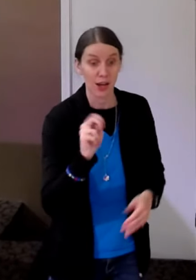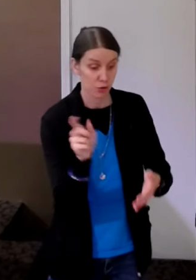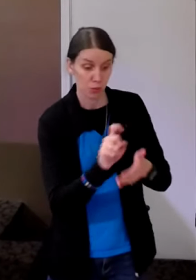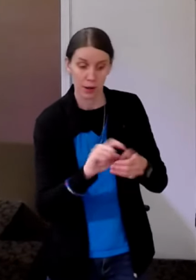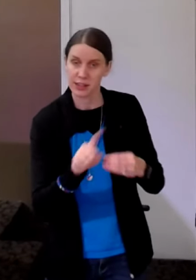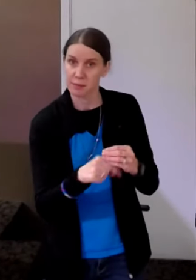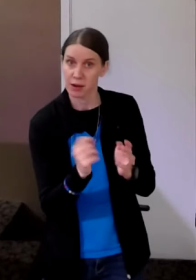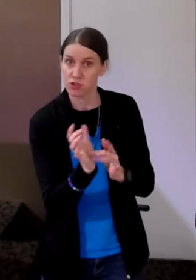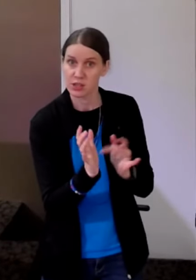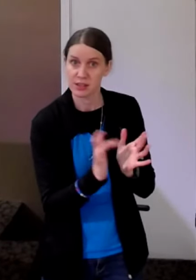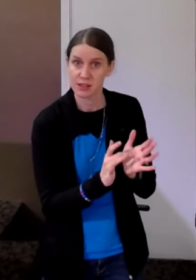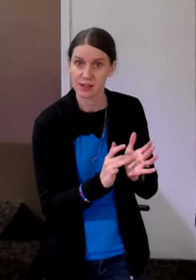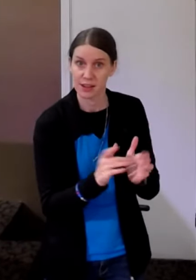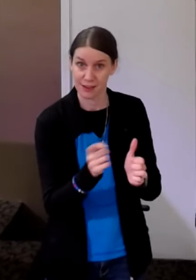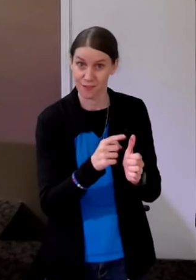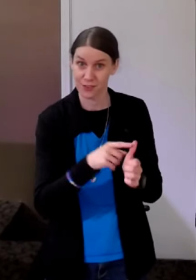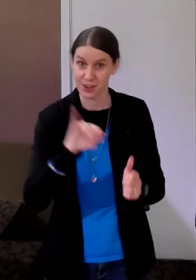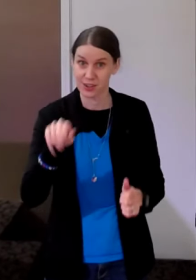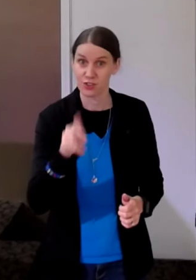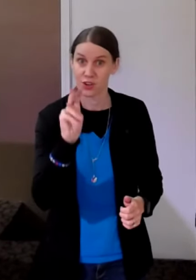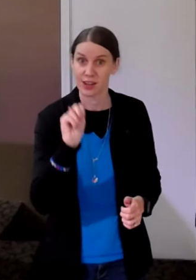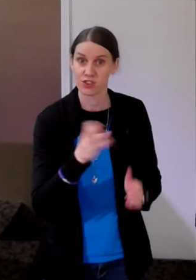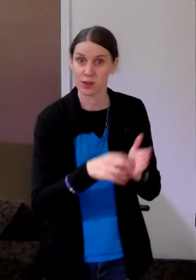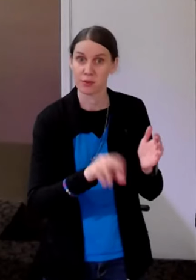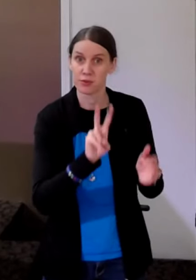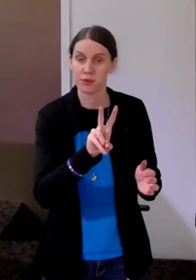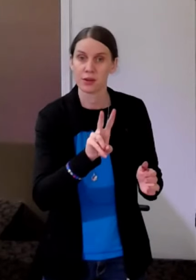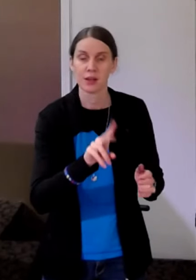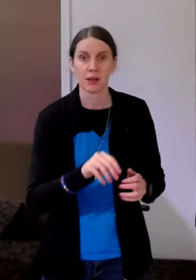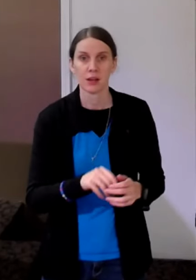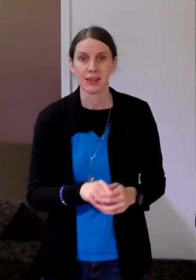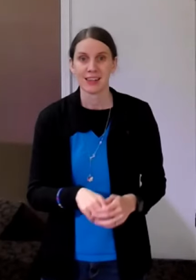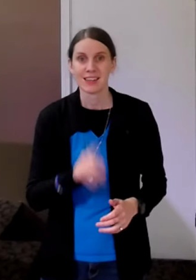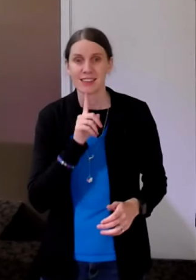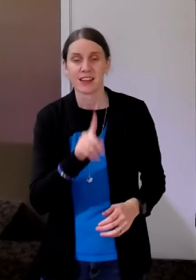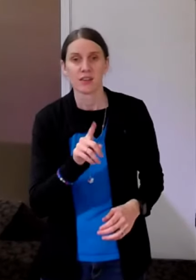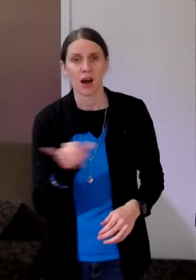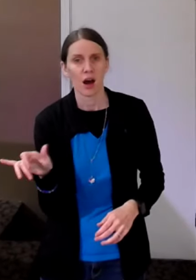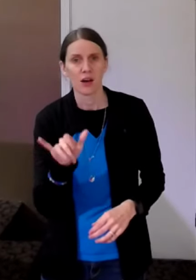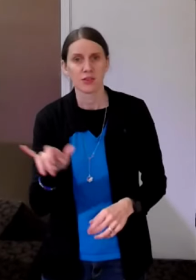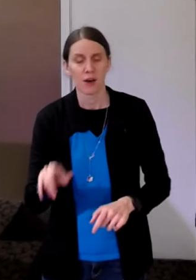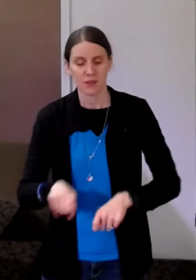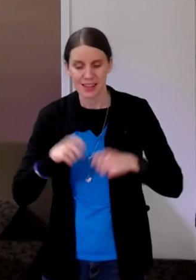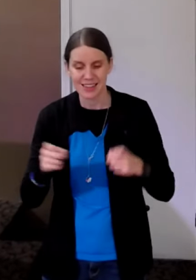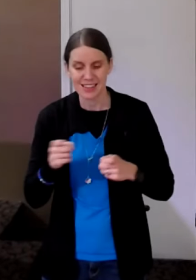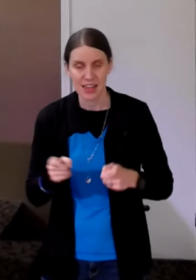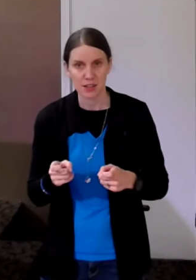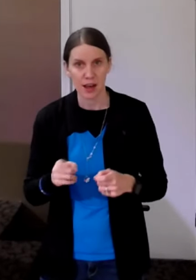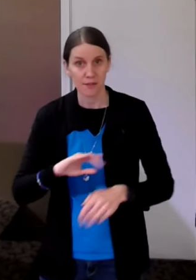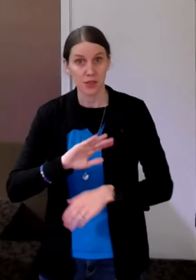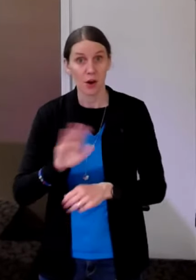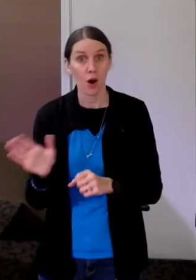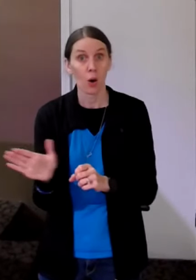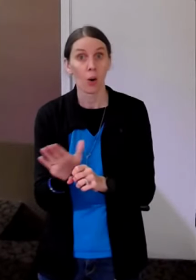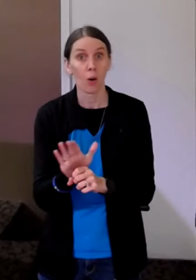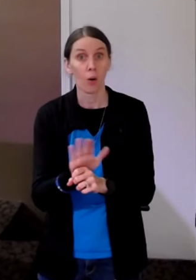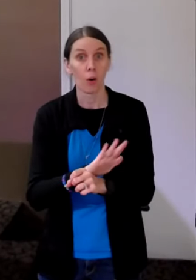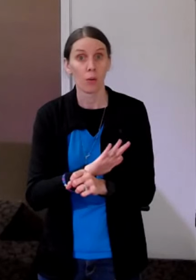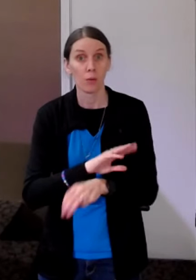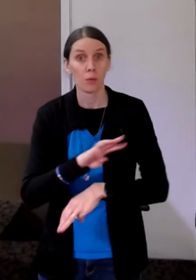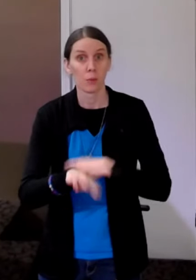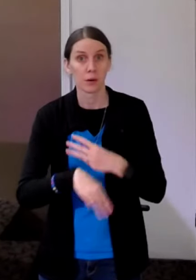in the 1 John chapter 2, he says, "But also for the sins of the whole world."